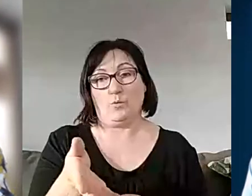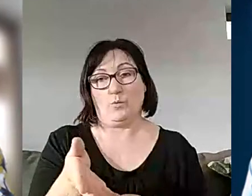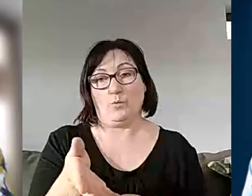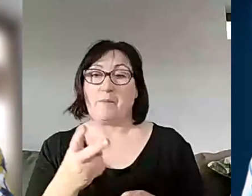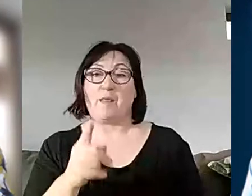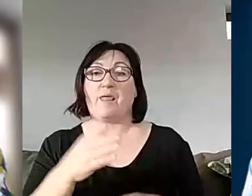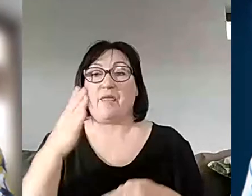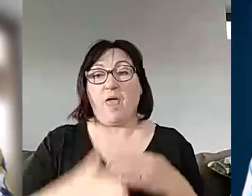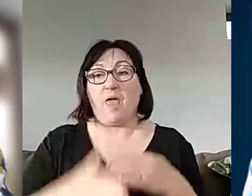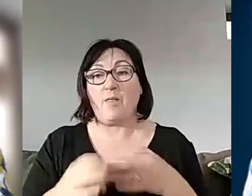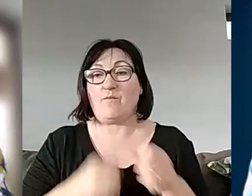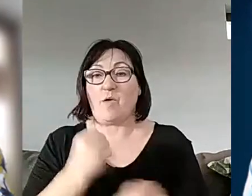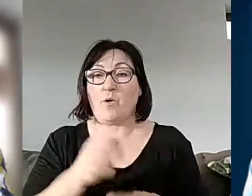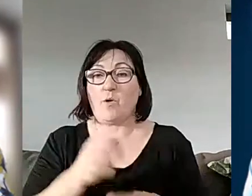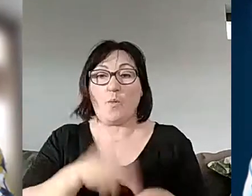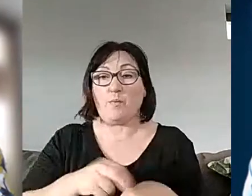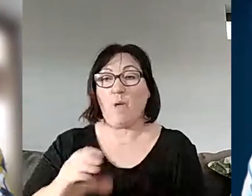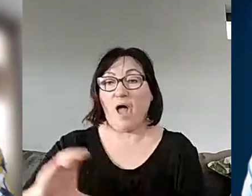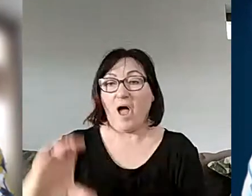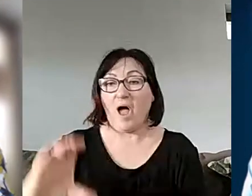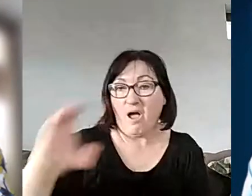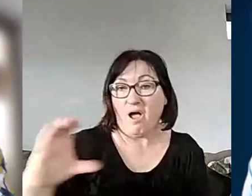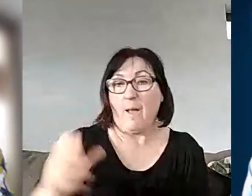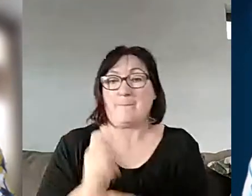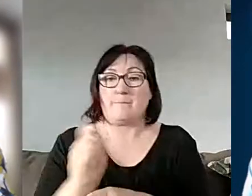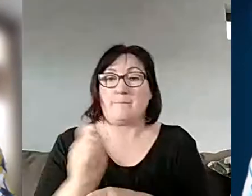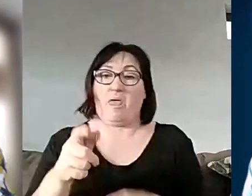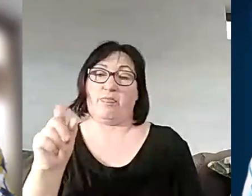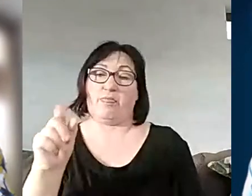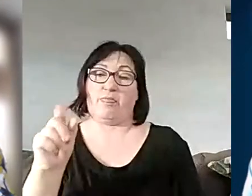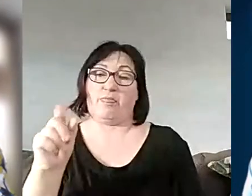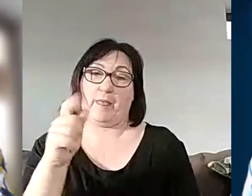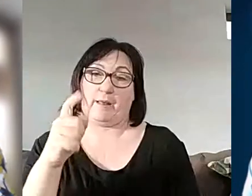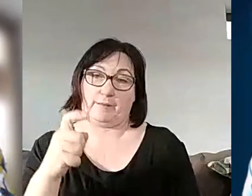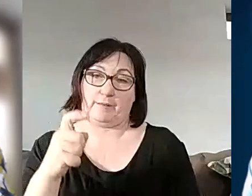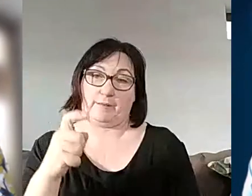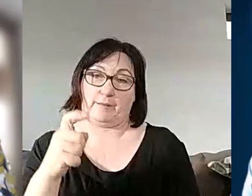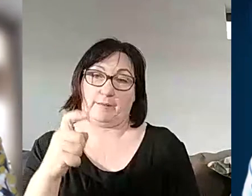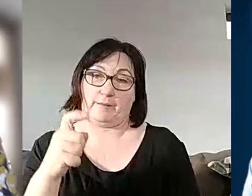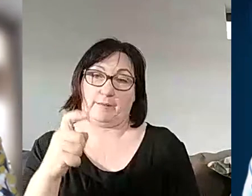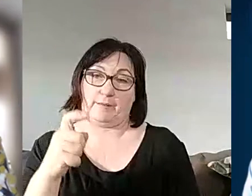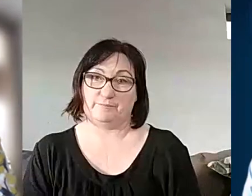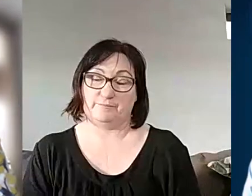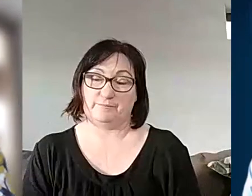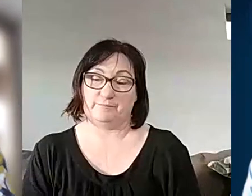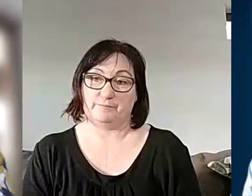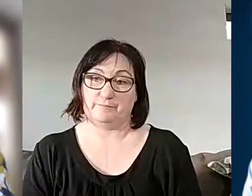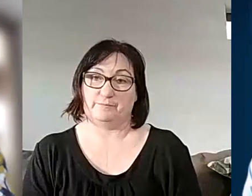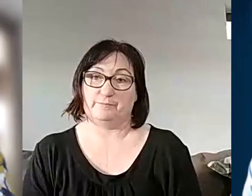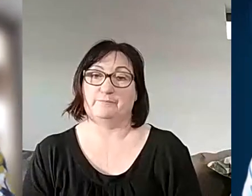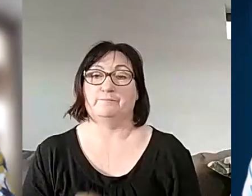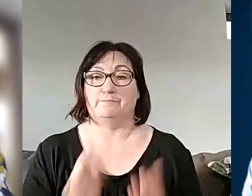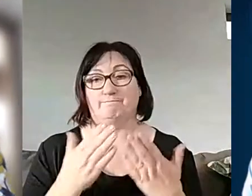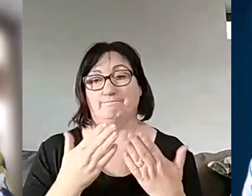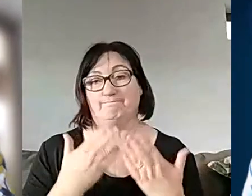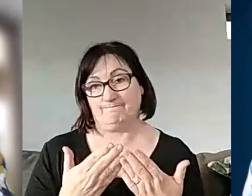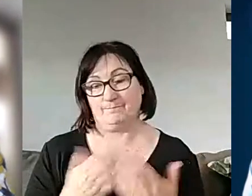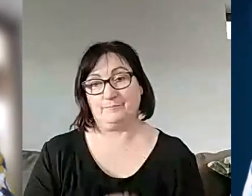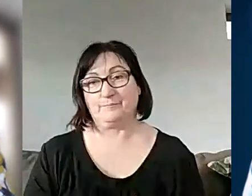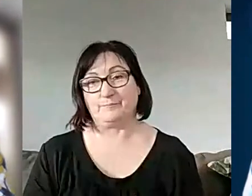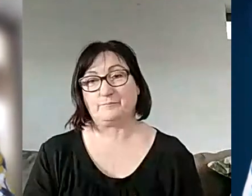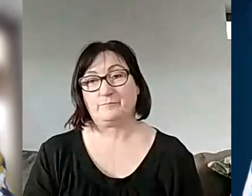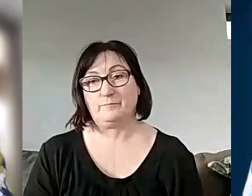end of the day. Thank you, Program Director. Absolutely. Thank you for that, Charlene. And I think to further maybe just add to